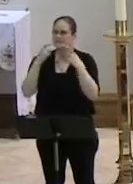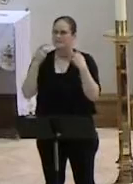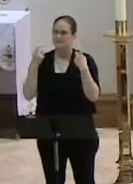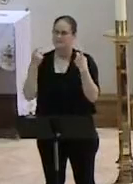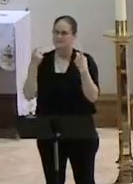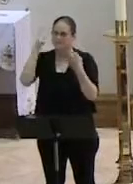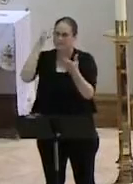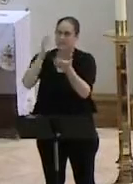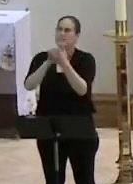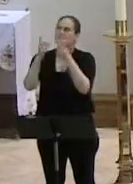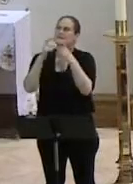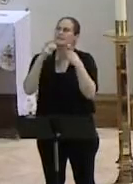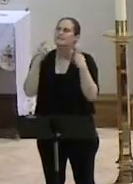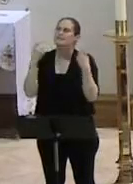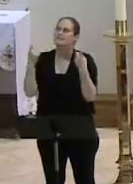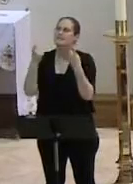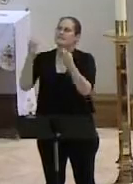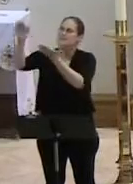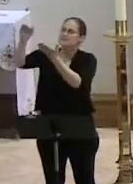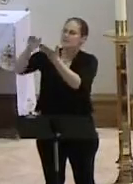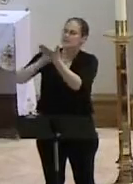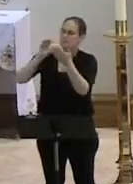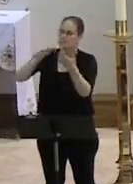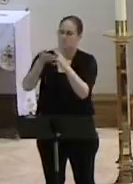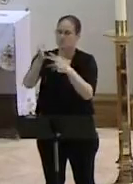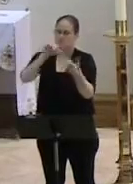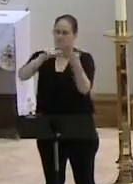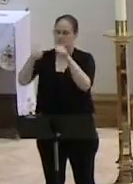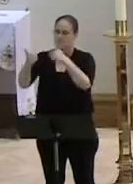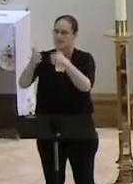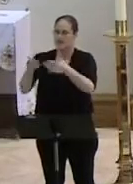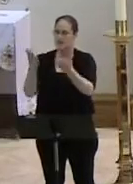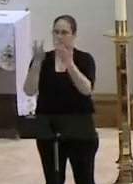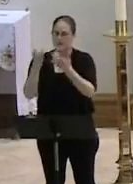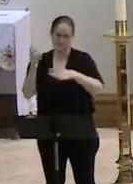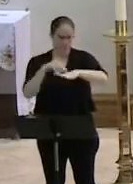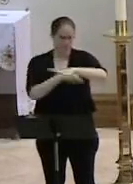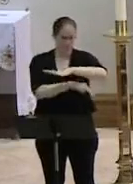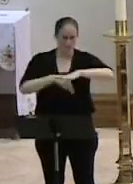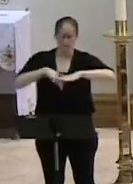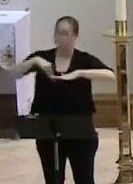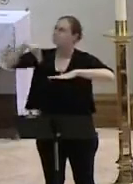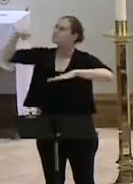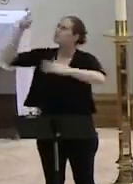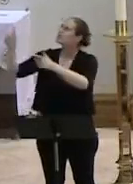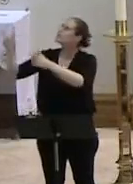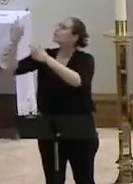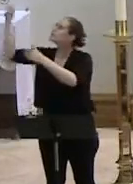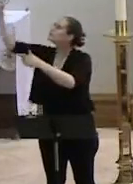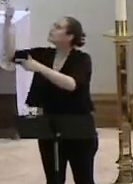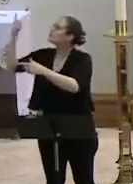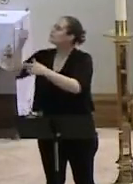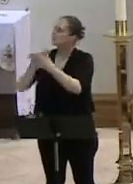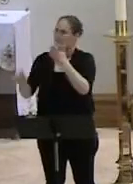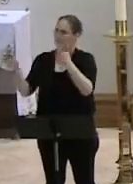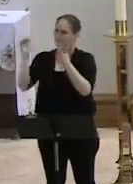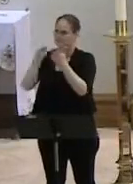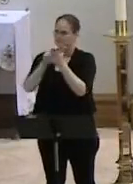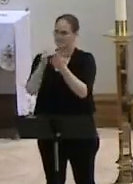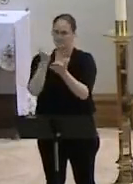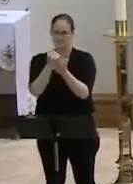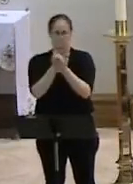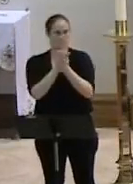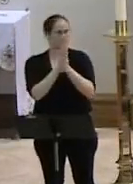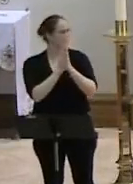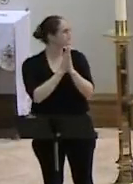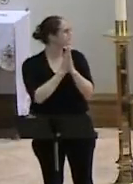of sins, and I look forward to the resurrection of the dead and the life of the world to come. Amen.